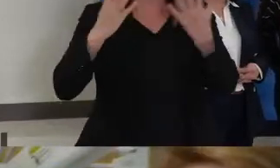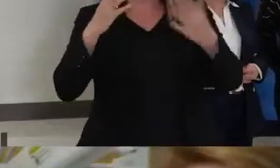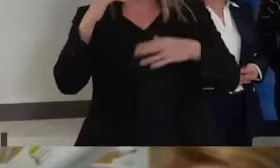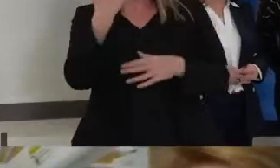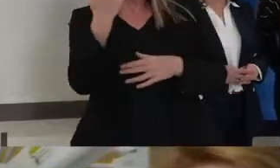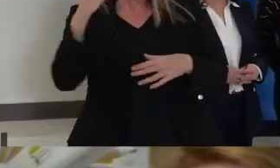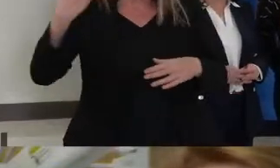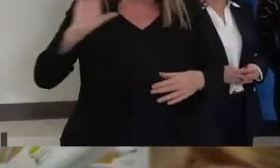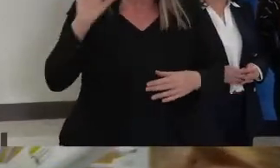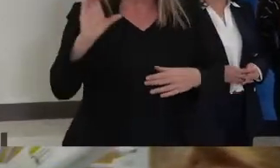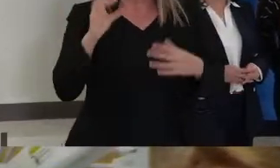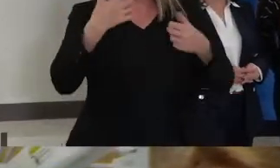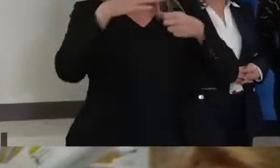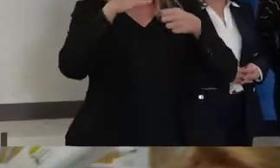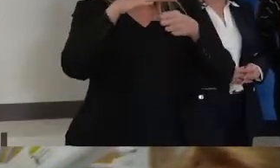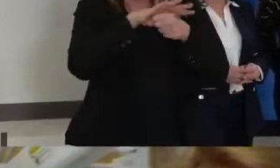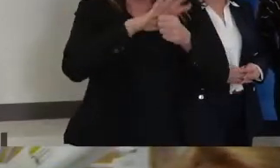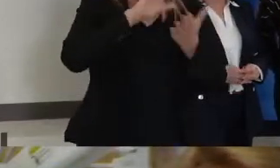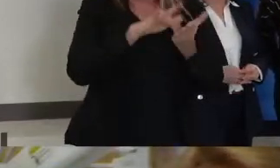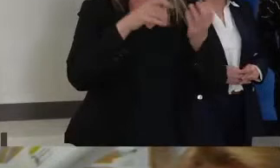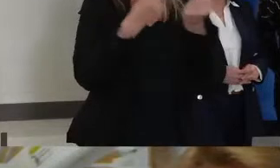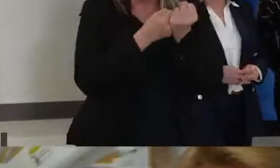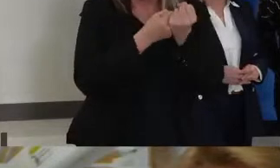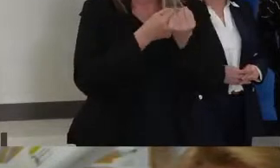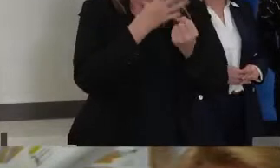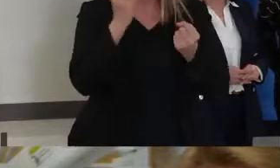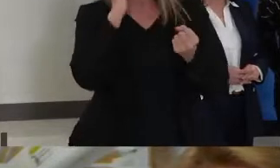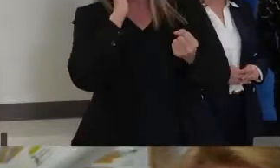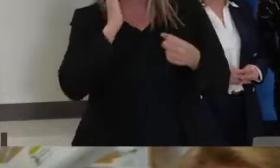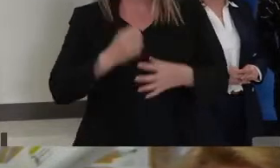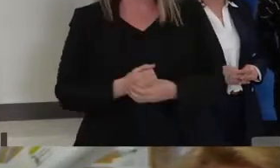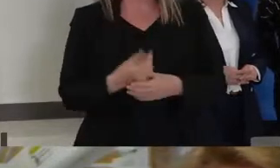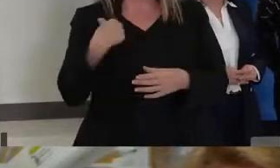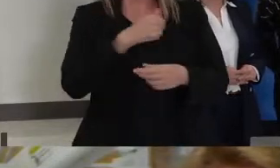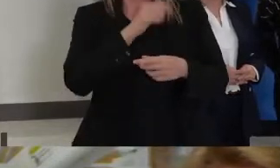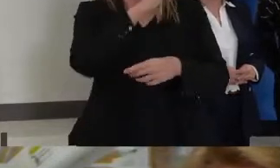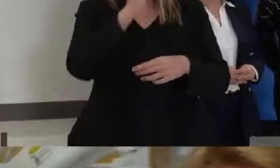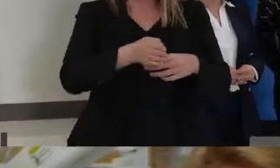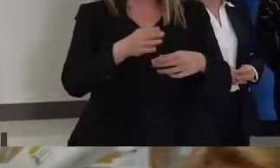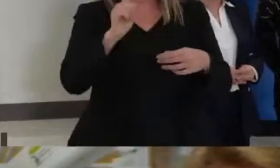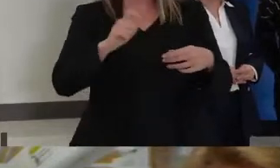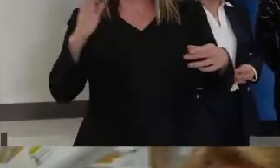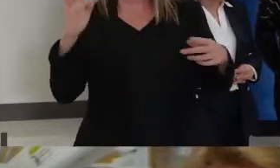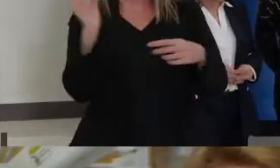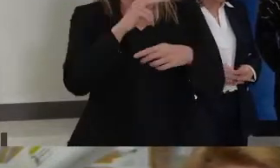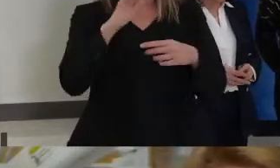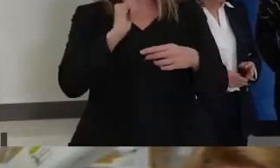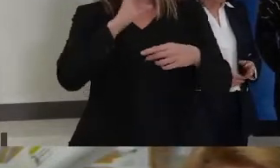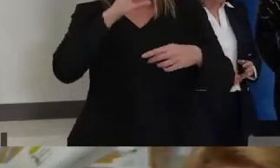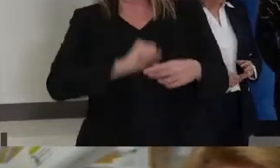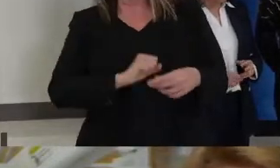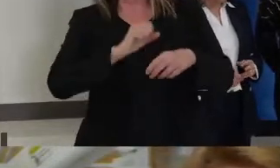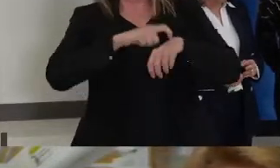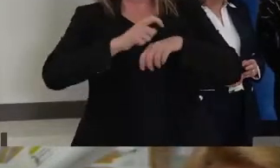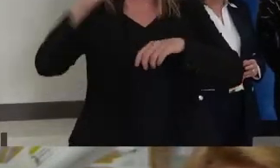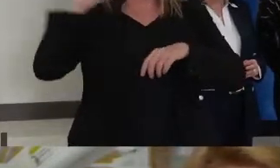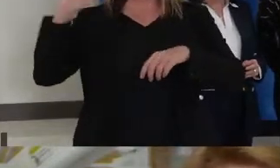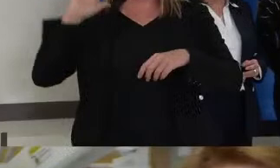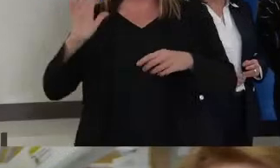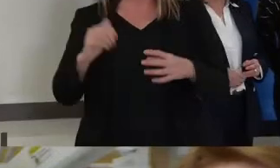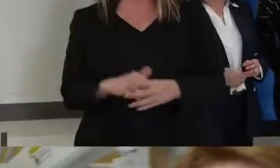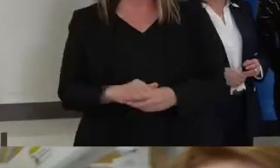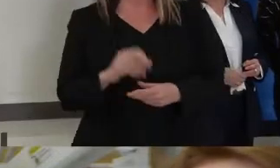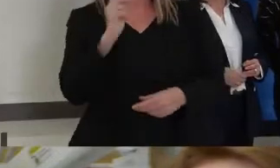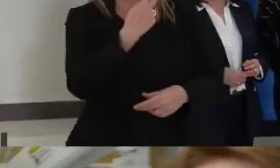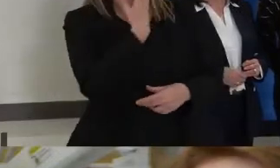century regional centers of support and beds, so that we never go back to the old sins of the past. $5 billion.